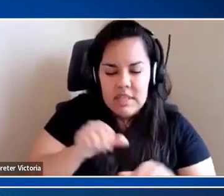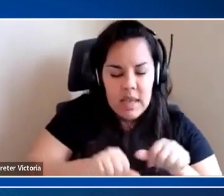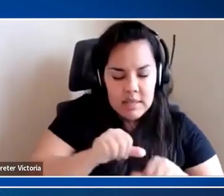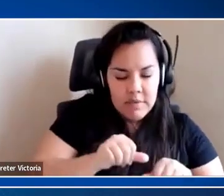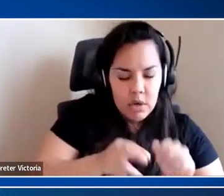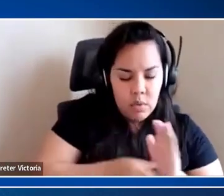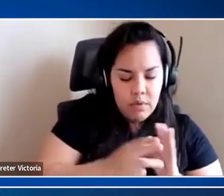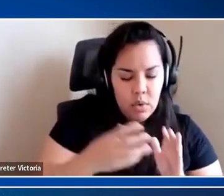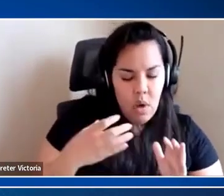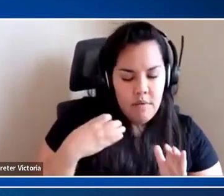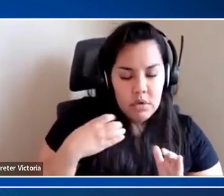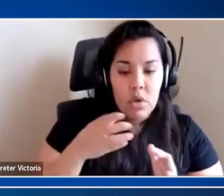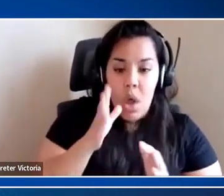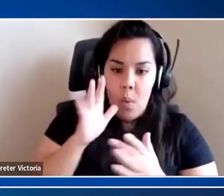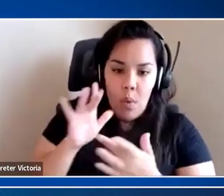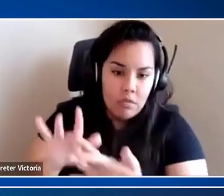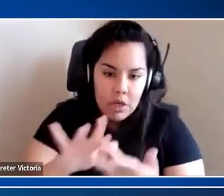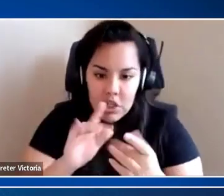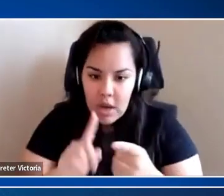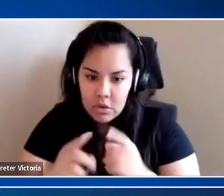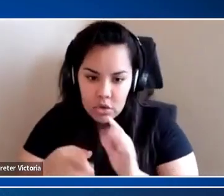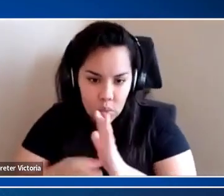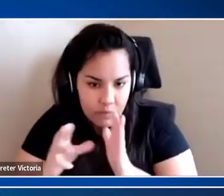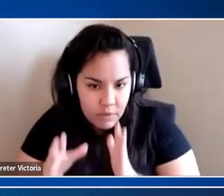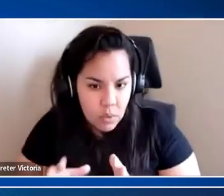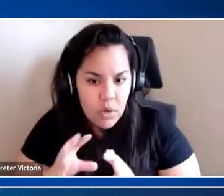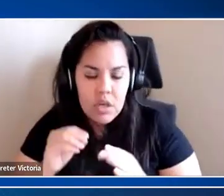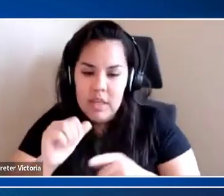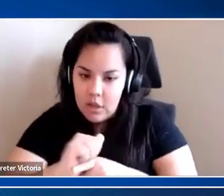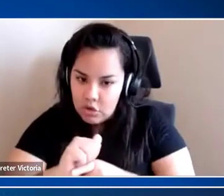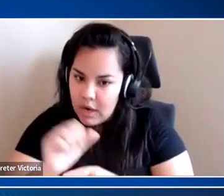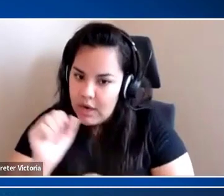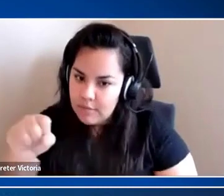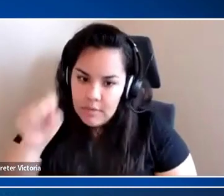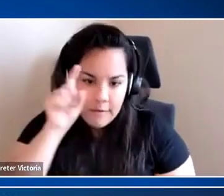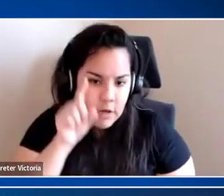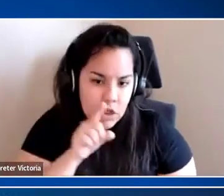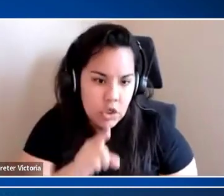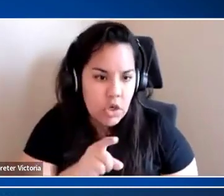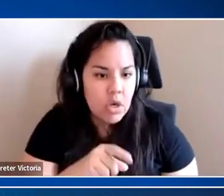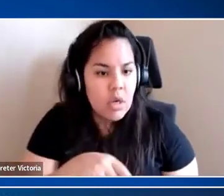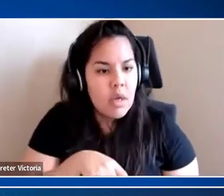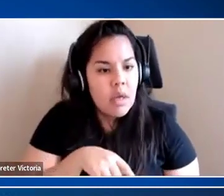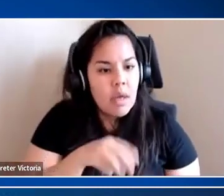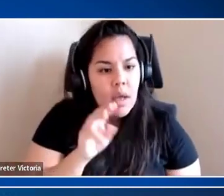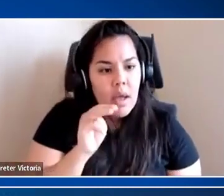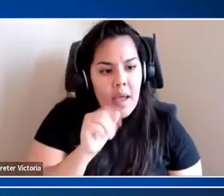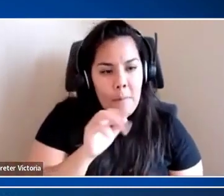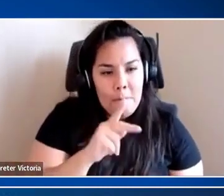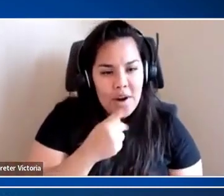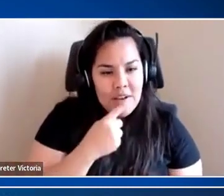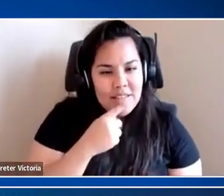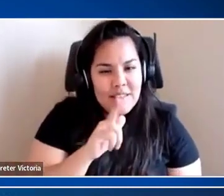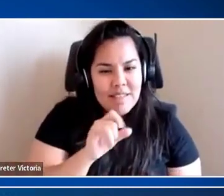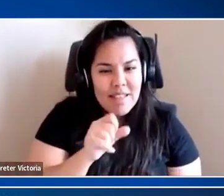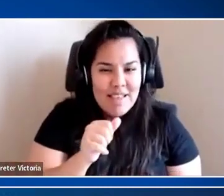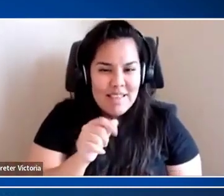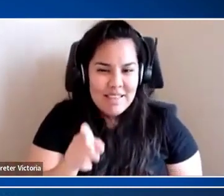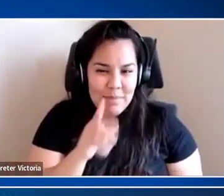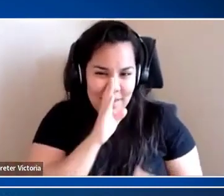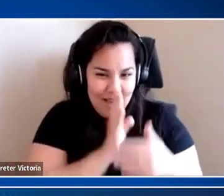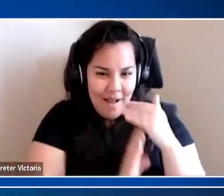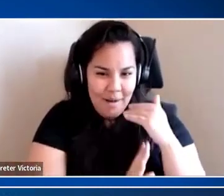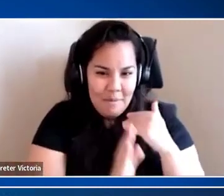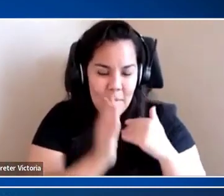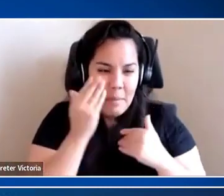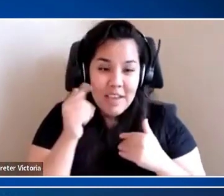reviewers and training. That's for sure. And so Lisa's being a little modest because she's chairing the subcommittee.